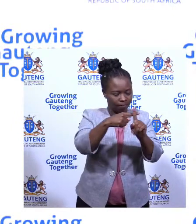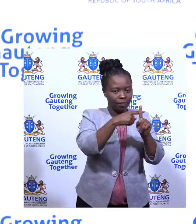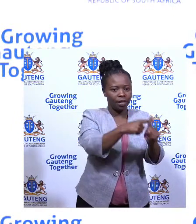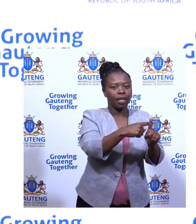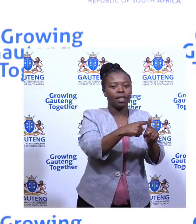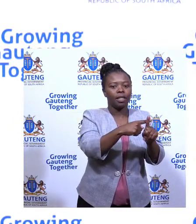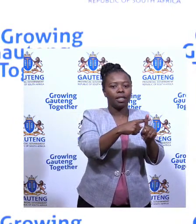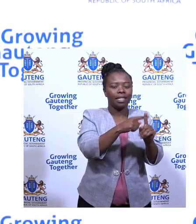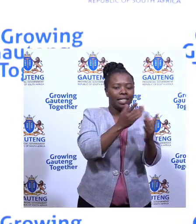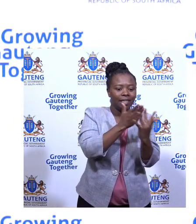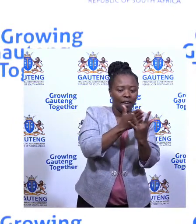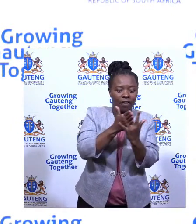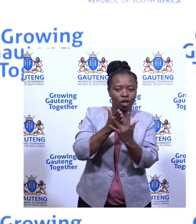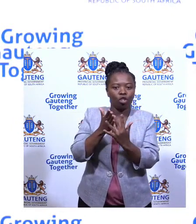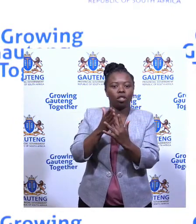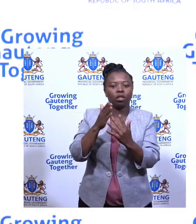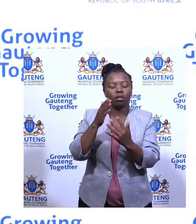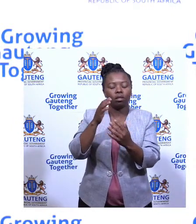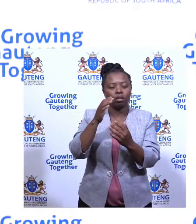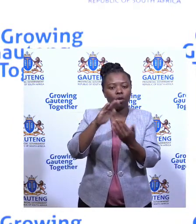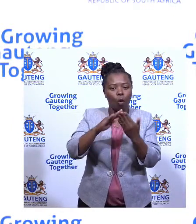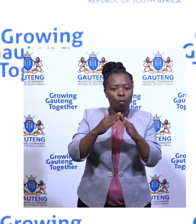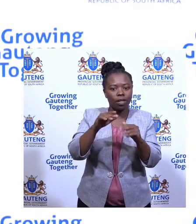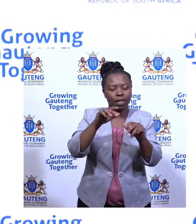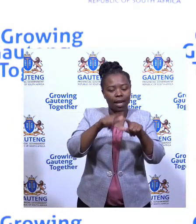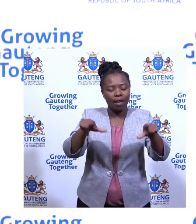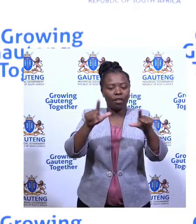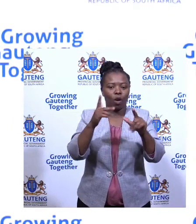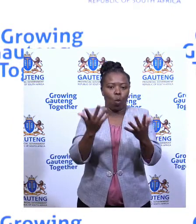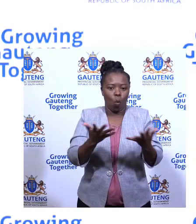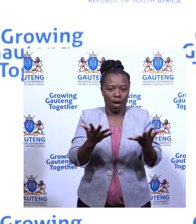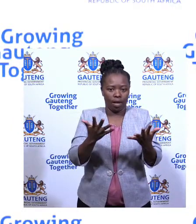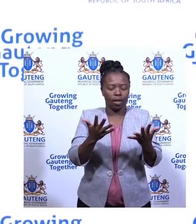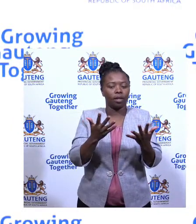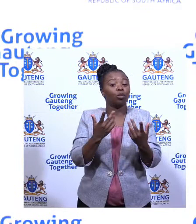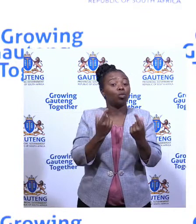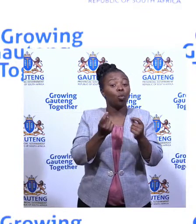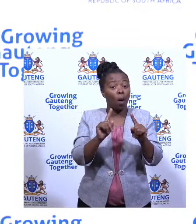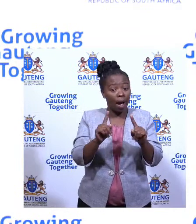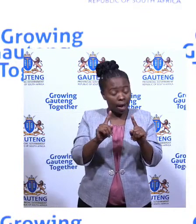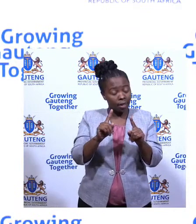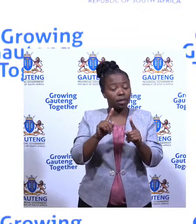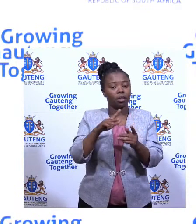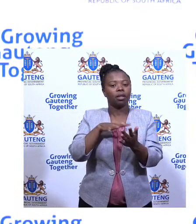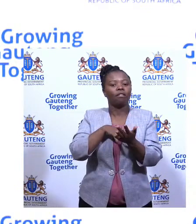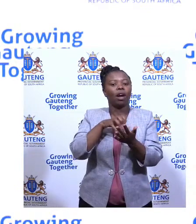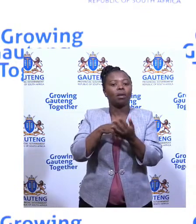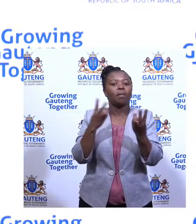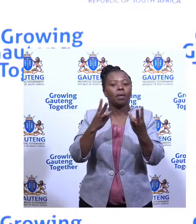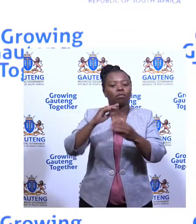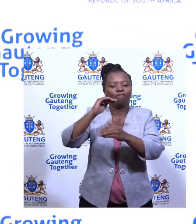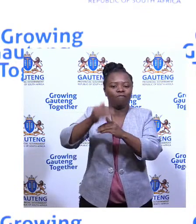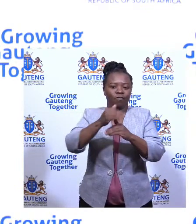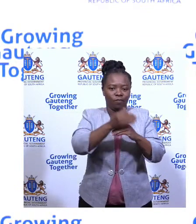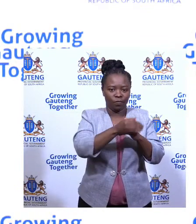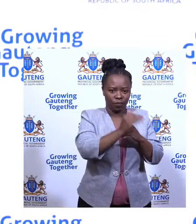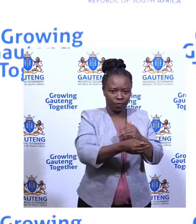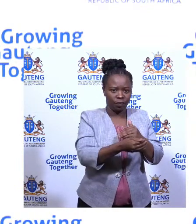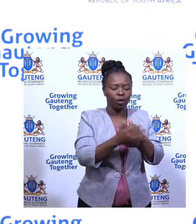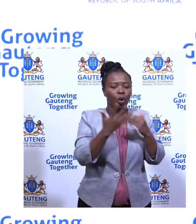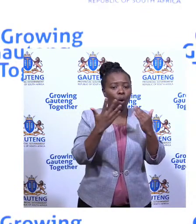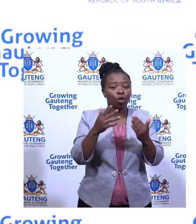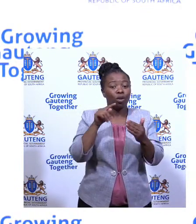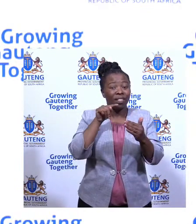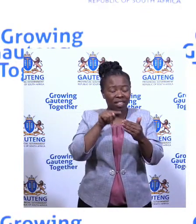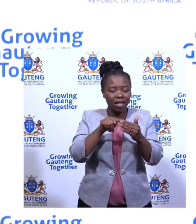social interventions at community level to protect the vulnerable. And the vulnerable varies from country to country,